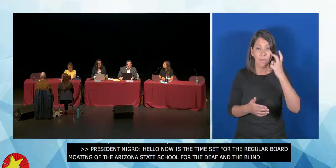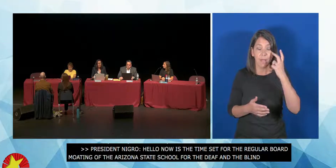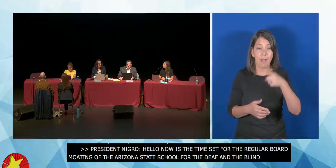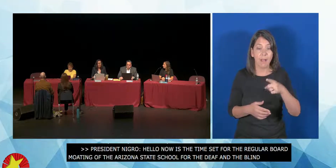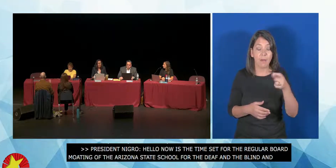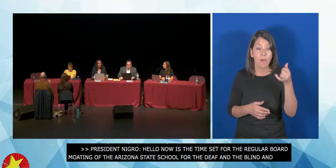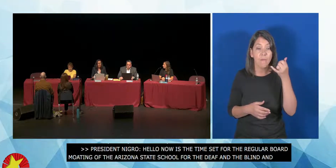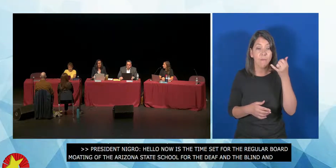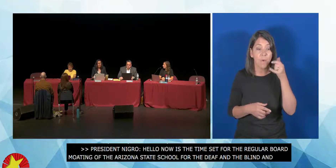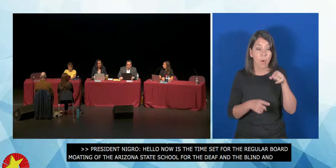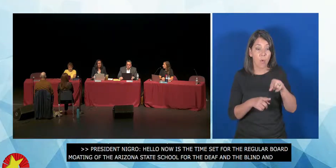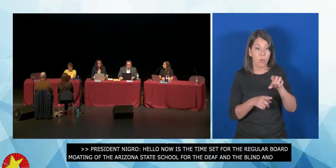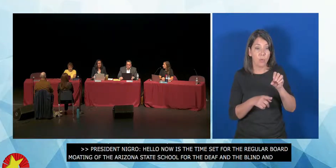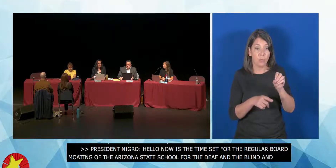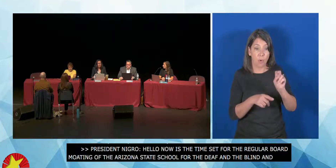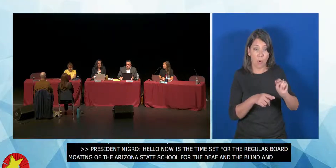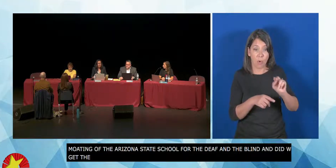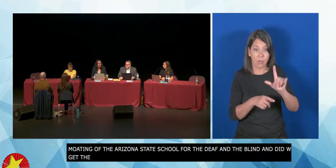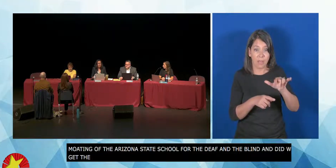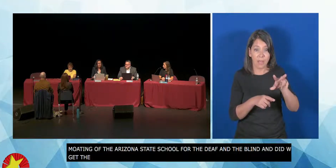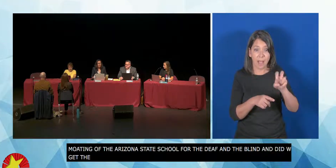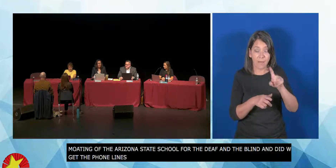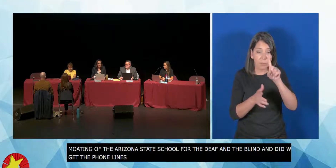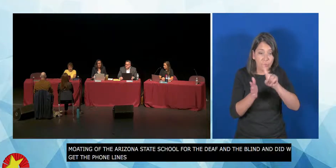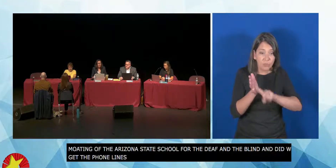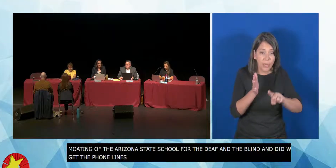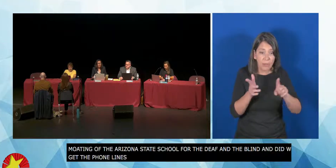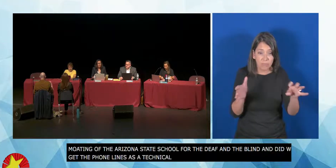live, just as a technical check here?